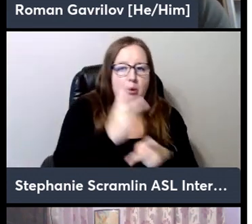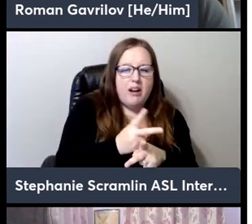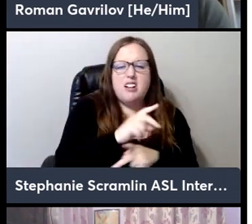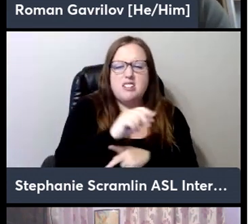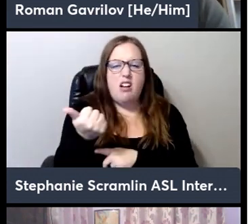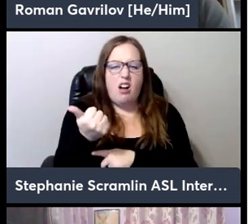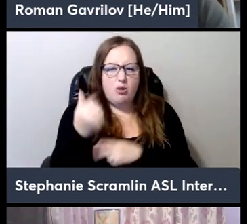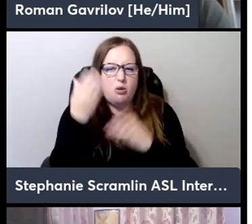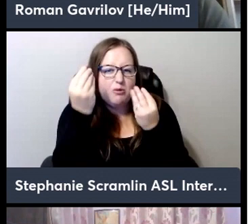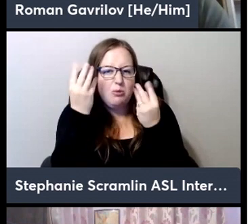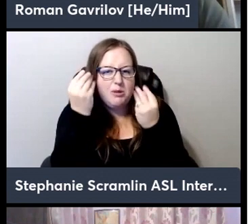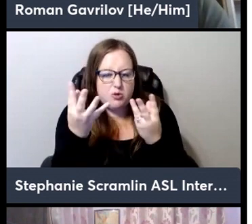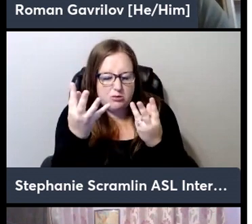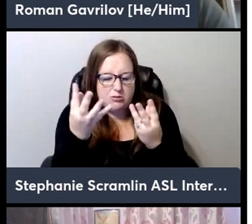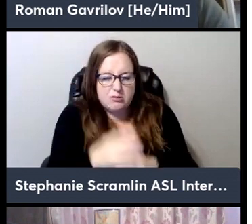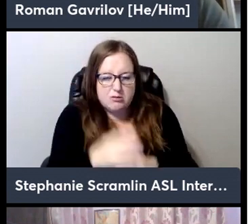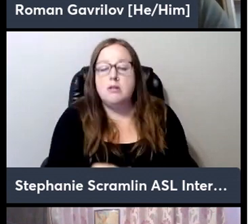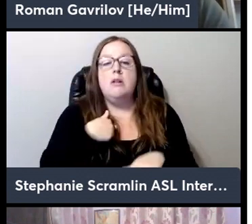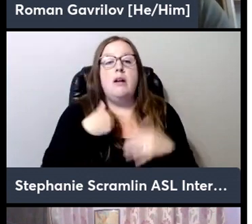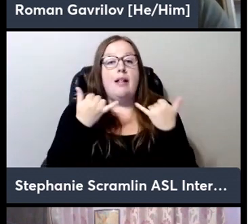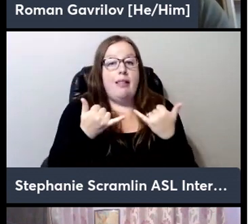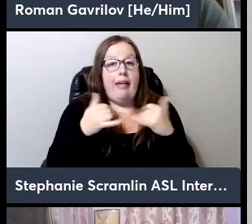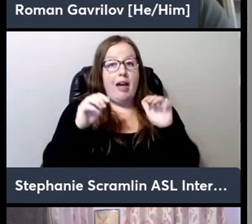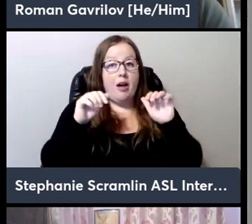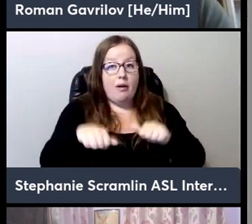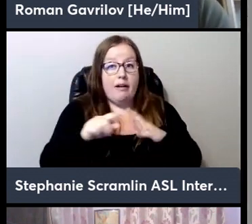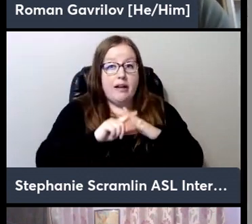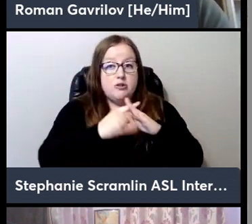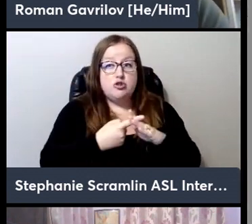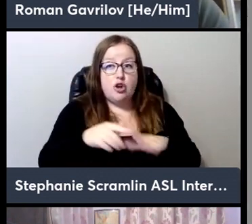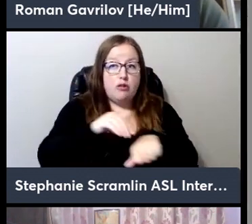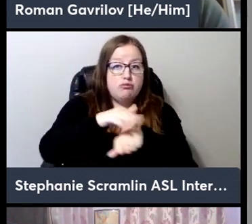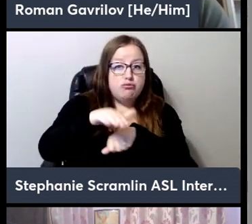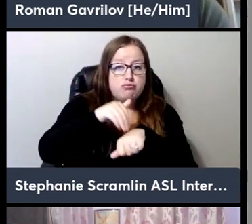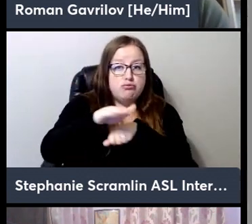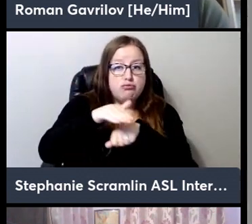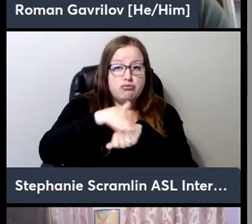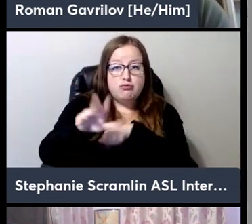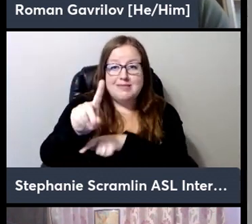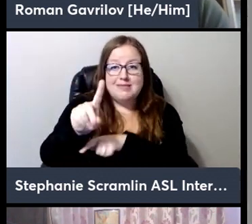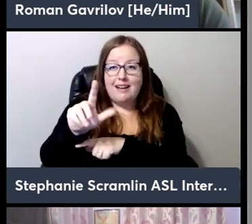fields. And I can now just start sending data.